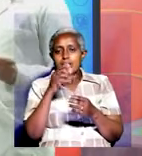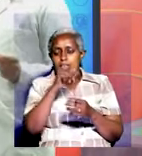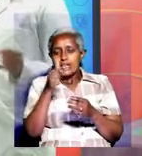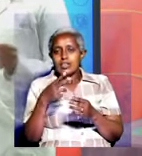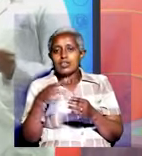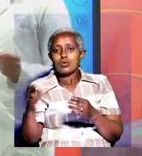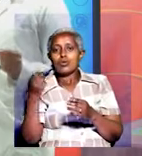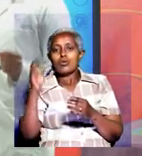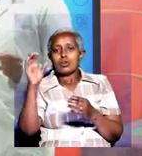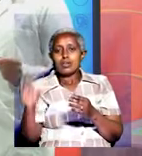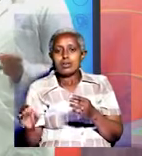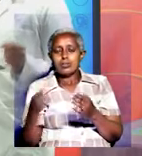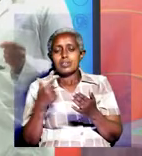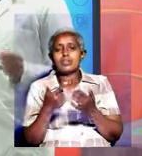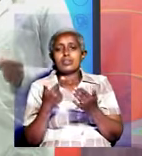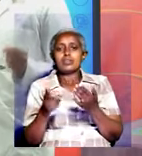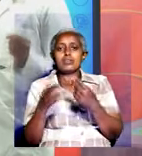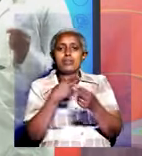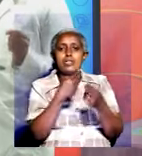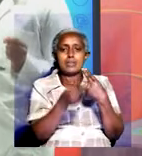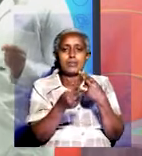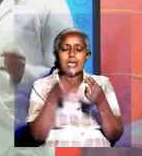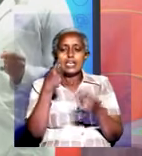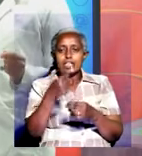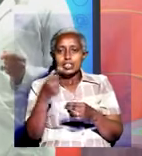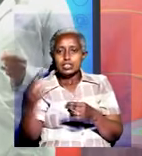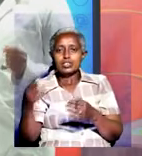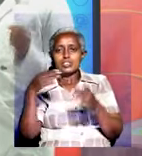column and then you multiply